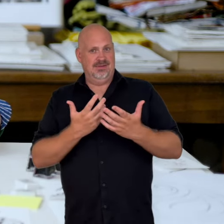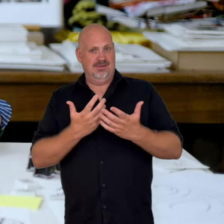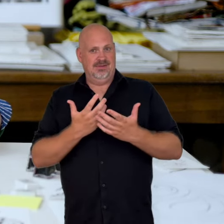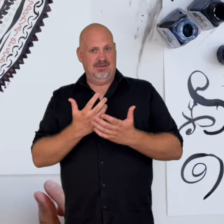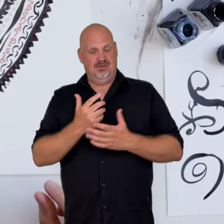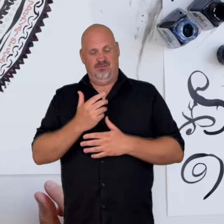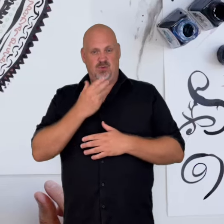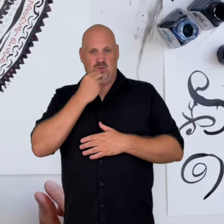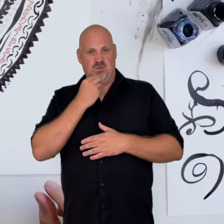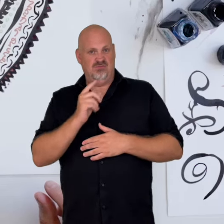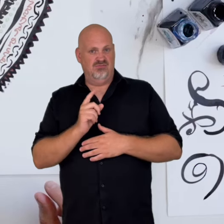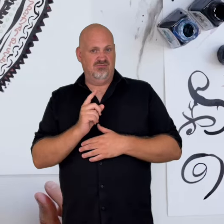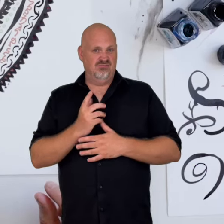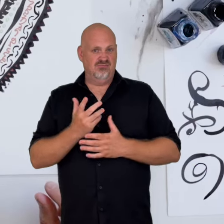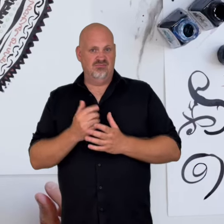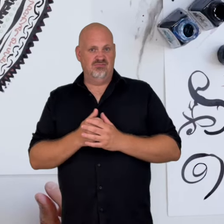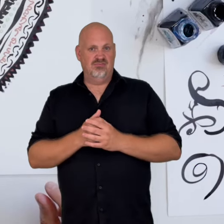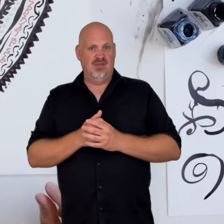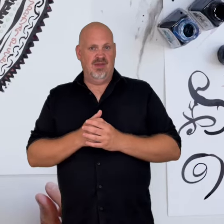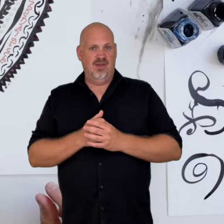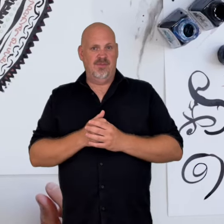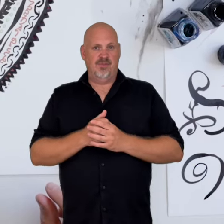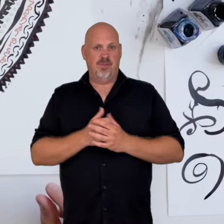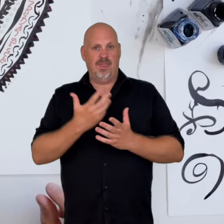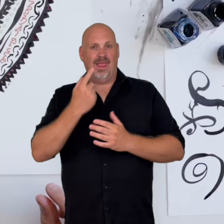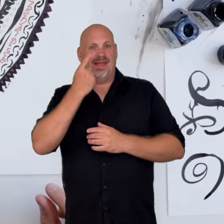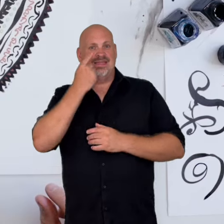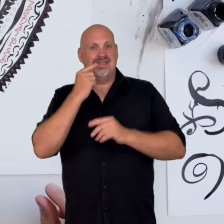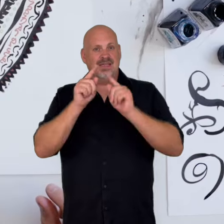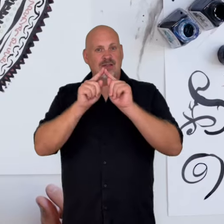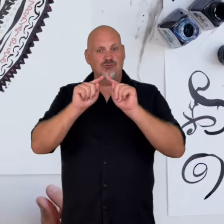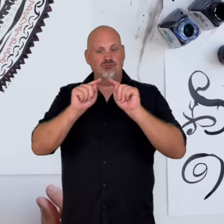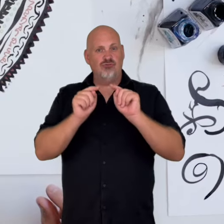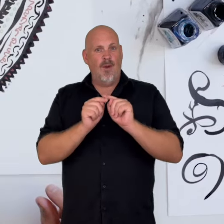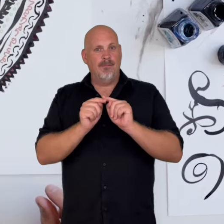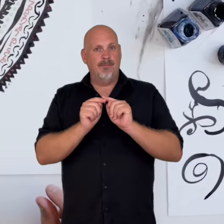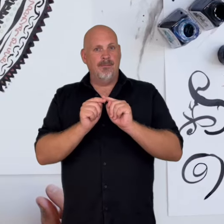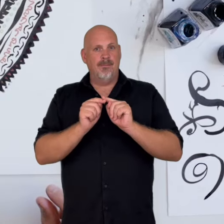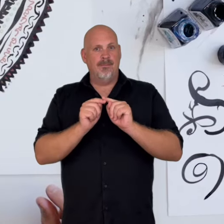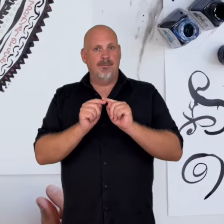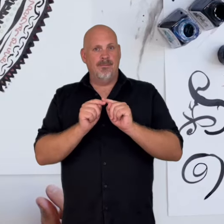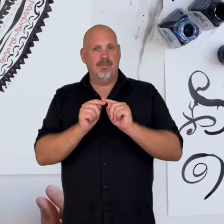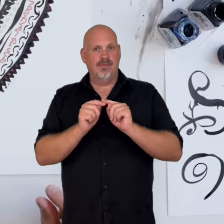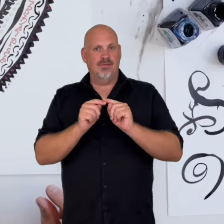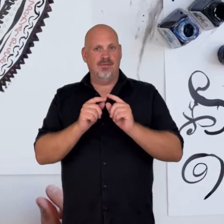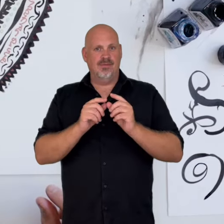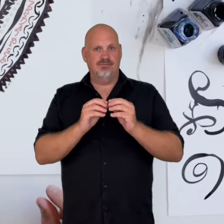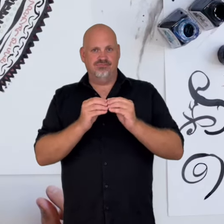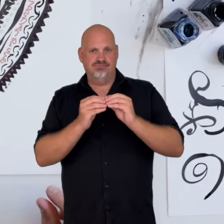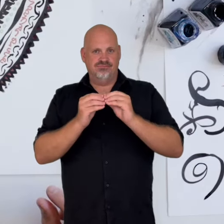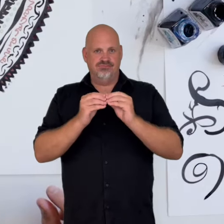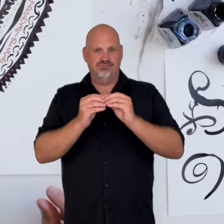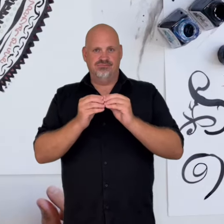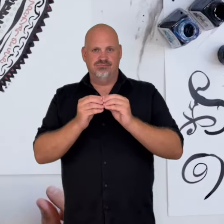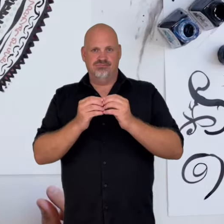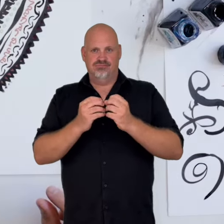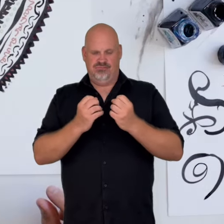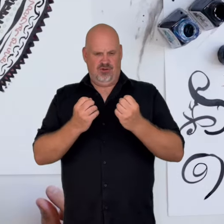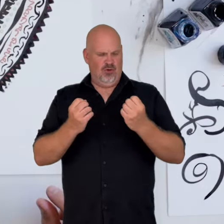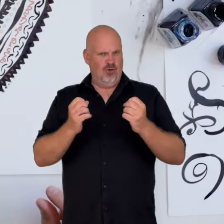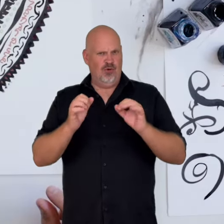it's all put up on the gallery, it'll look so varied and fabulous and wonderful and vibrant and exciting. When you